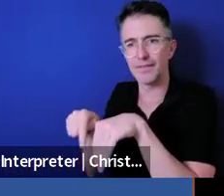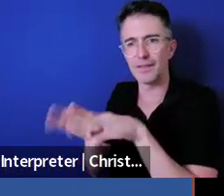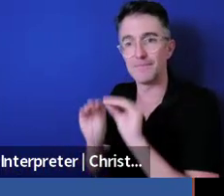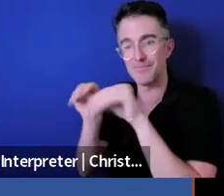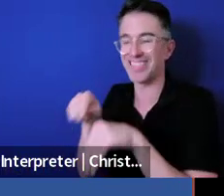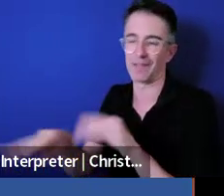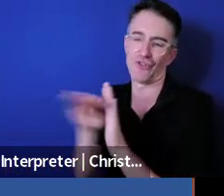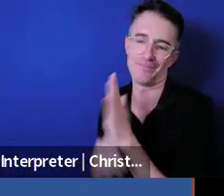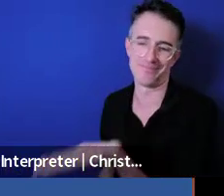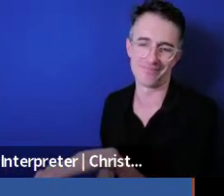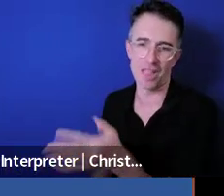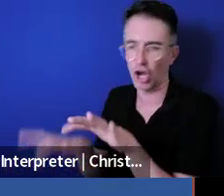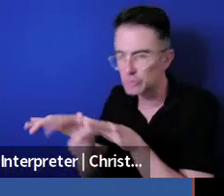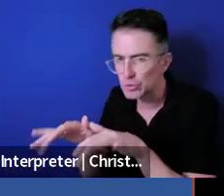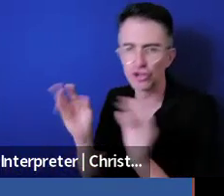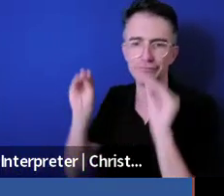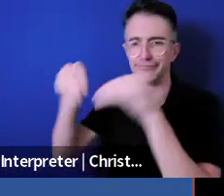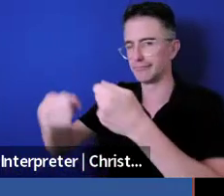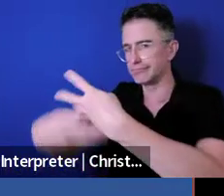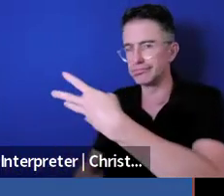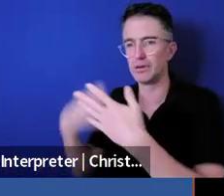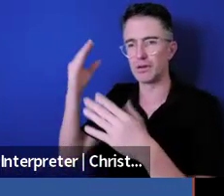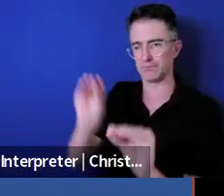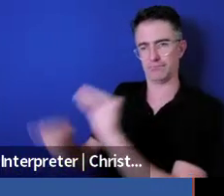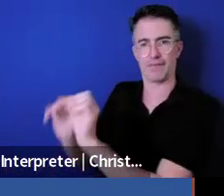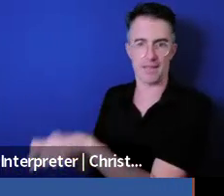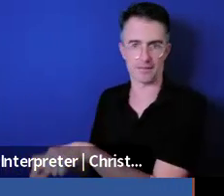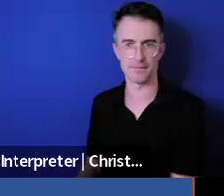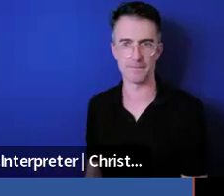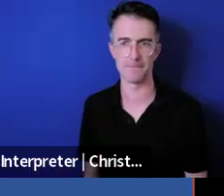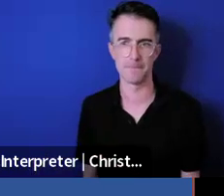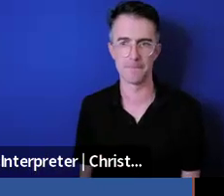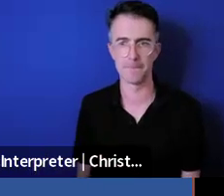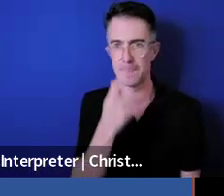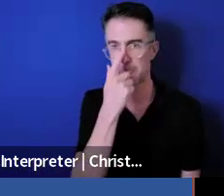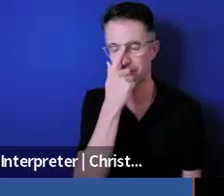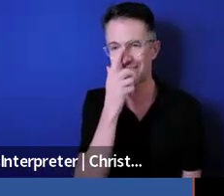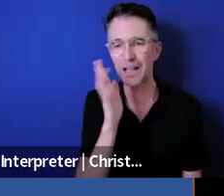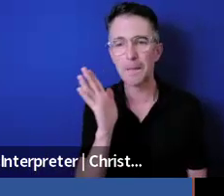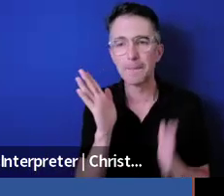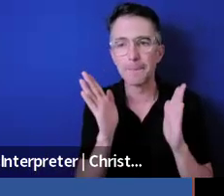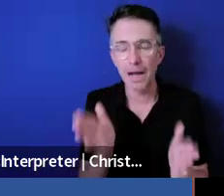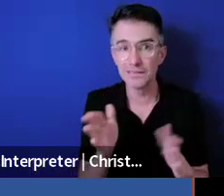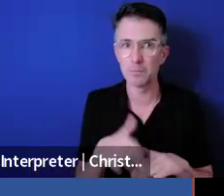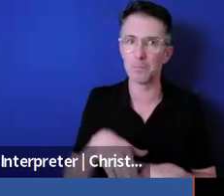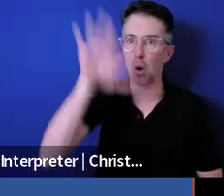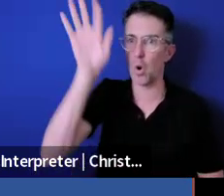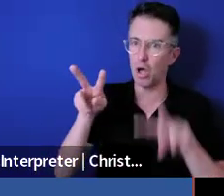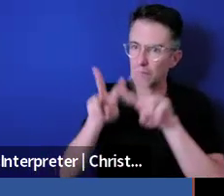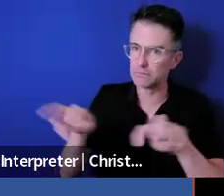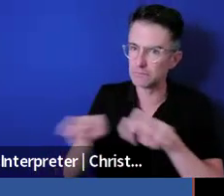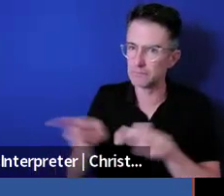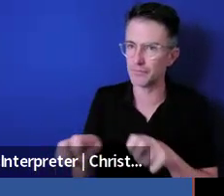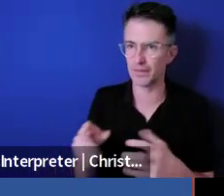case management and policy planning. And that requires an individual disability assessment followed by a certification